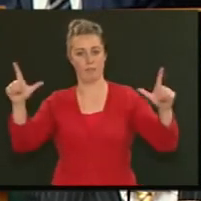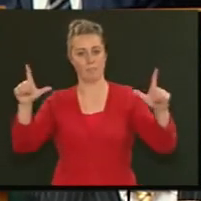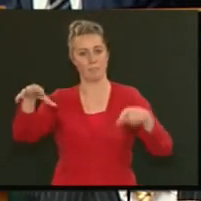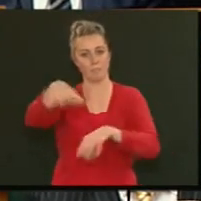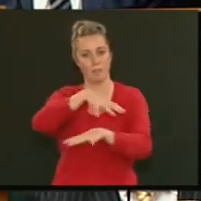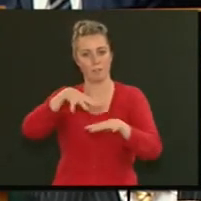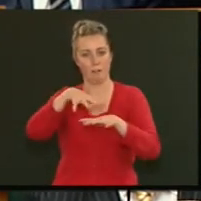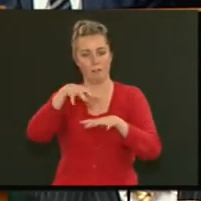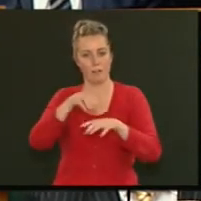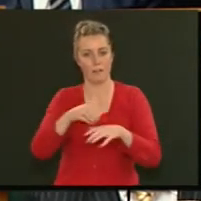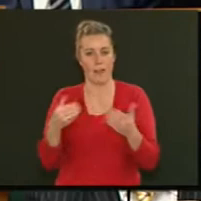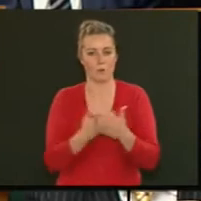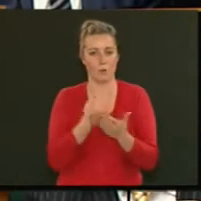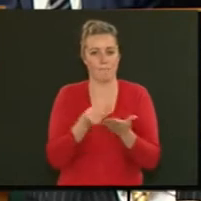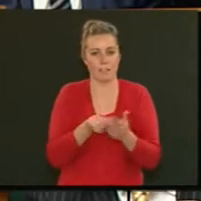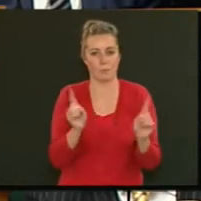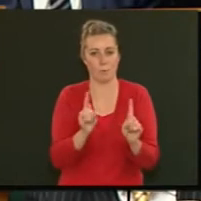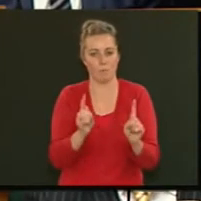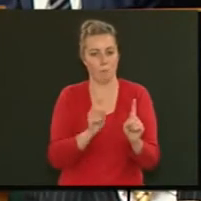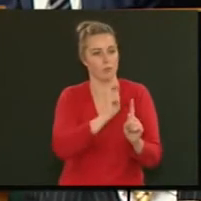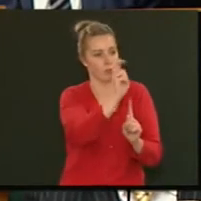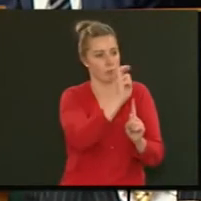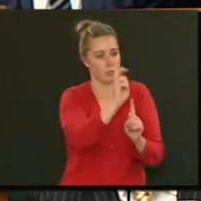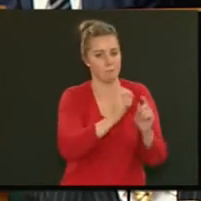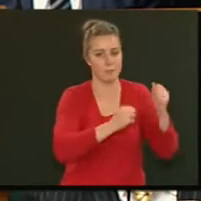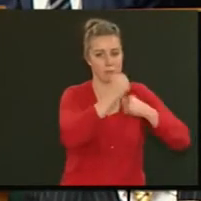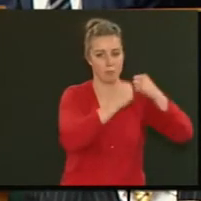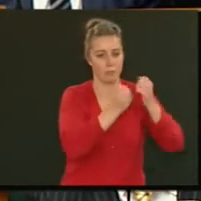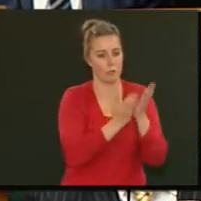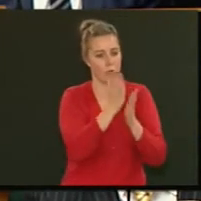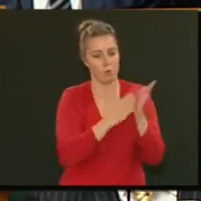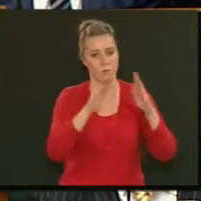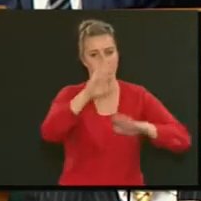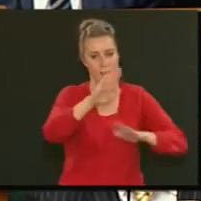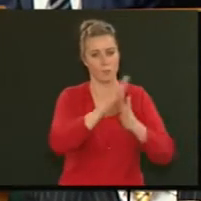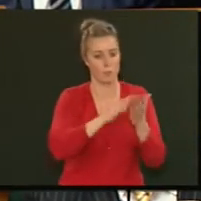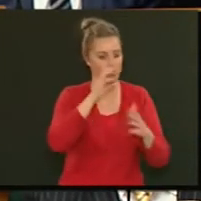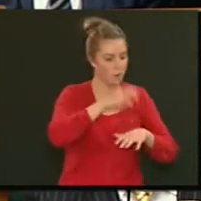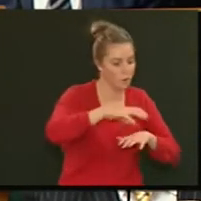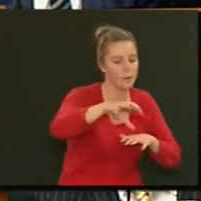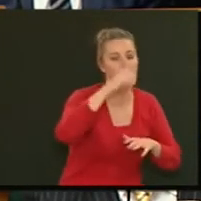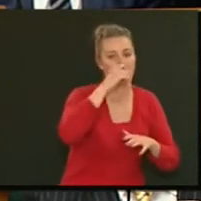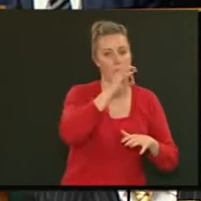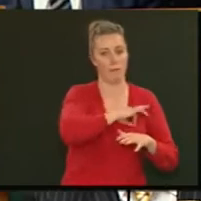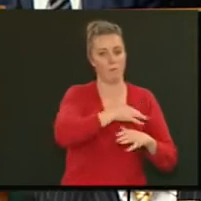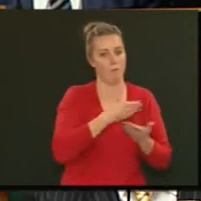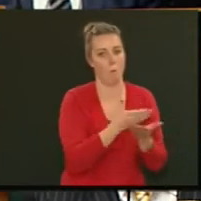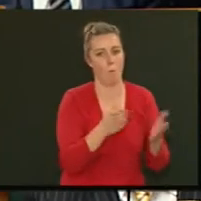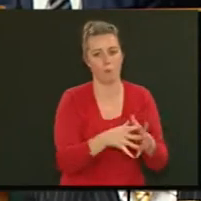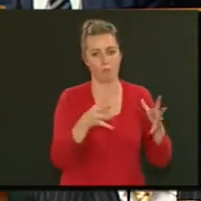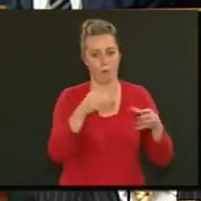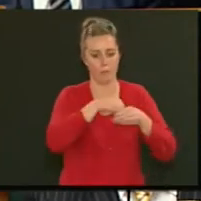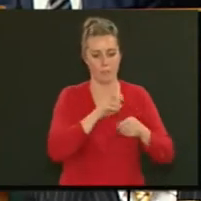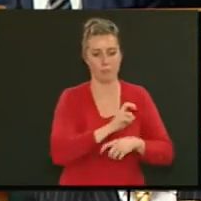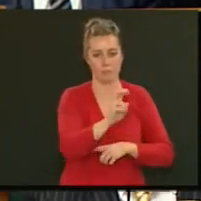$146 million in new funding to grow our tourism infrastructure around the country so every region can benefit from the growth in our